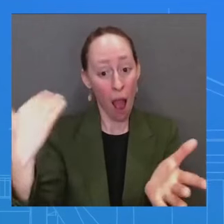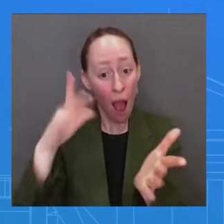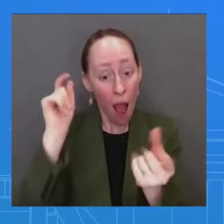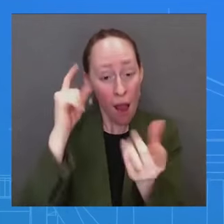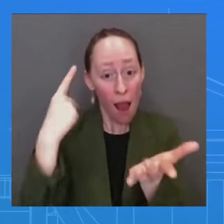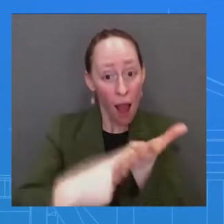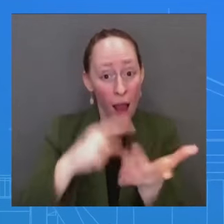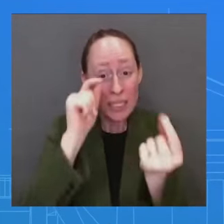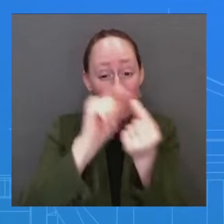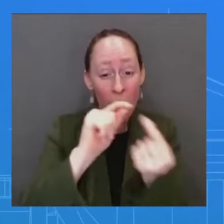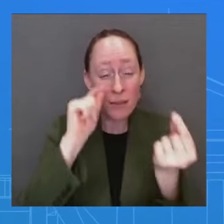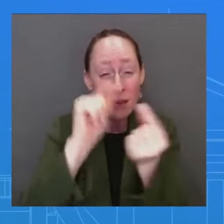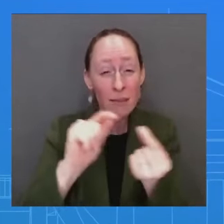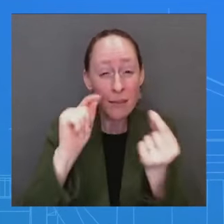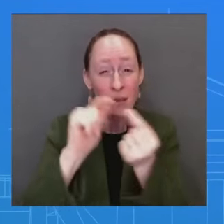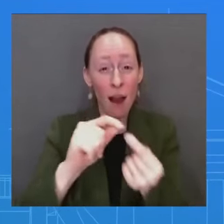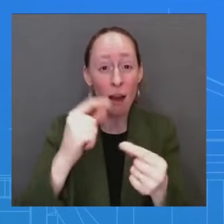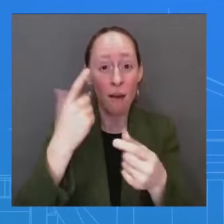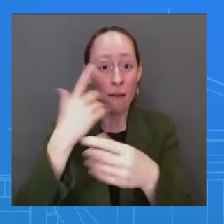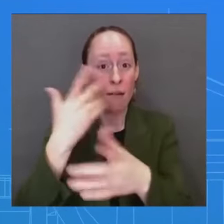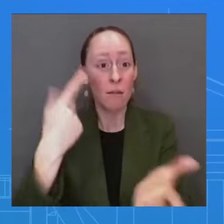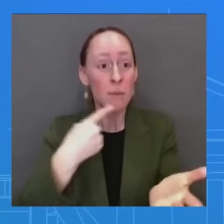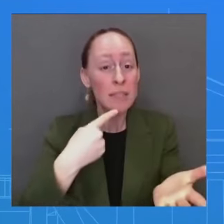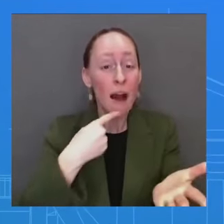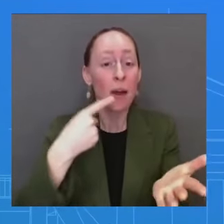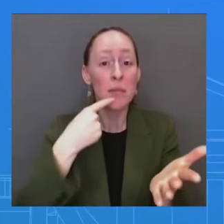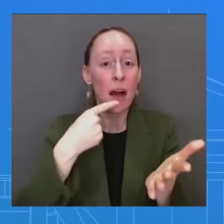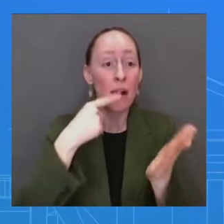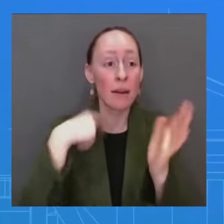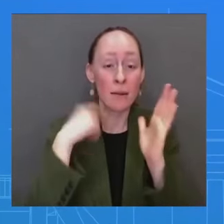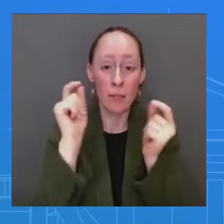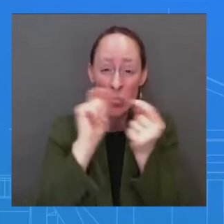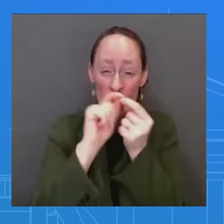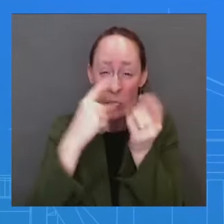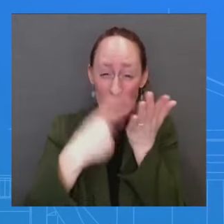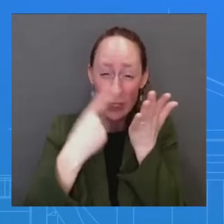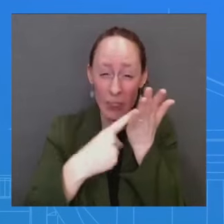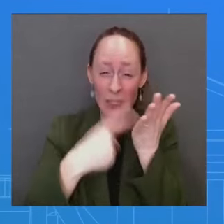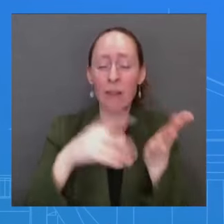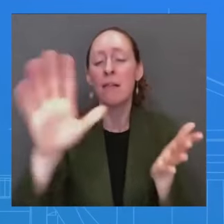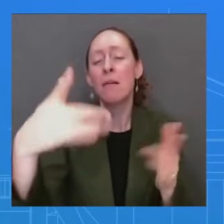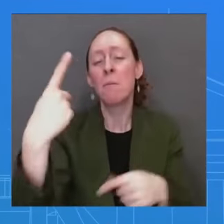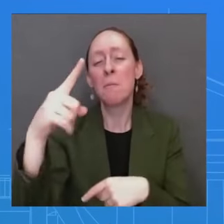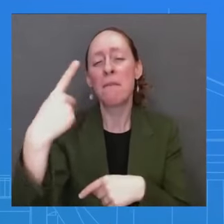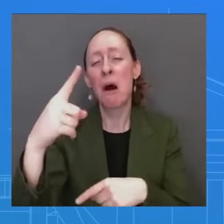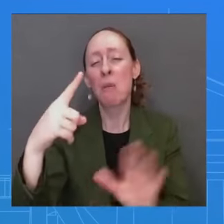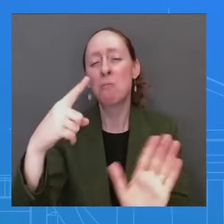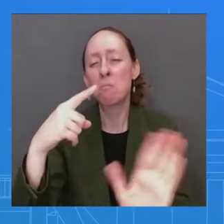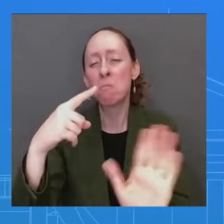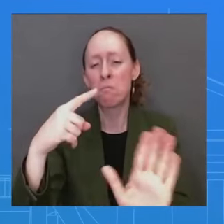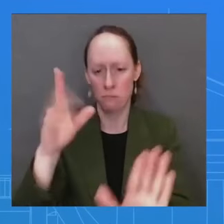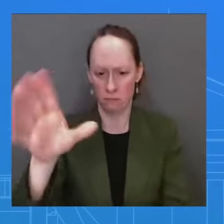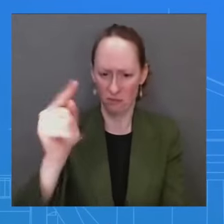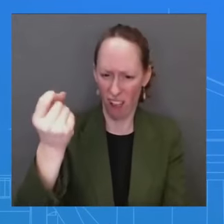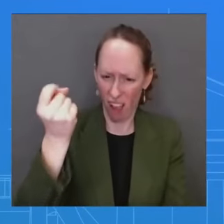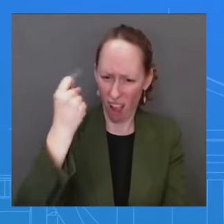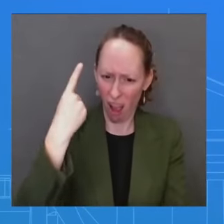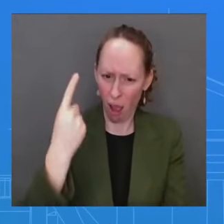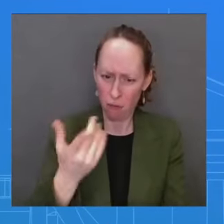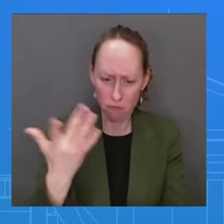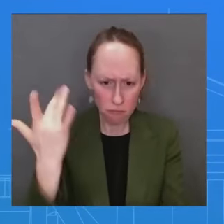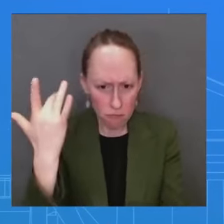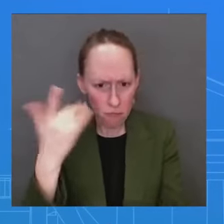having with the Pentagon since finding out about this. But yes, of course, we were all curious to know. He's the Secretary of Defense. He's a key member